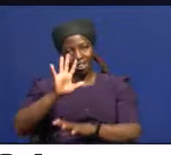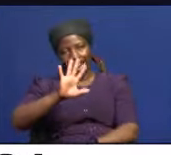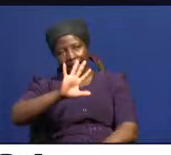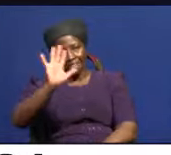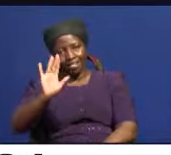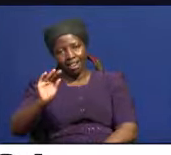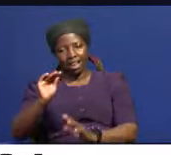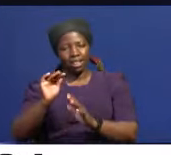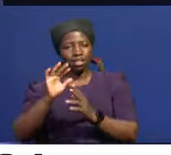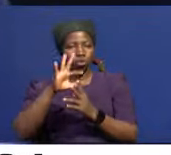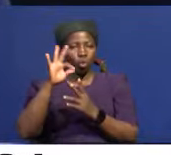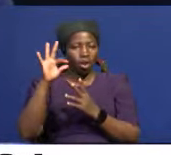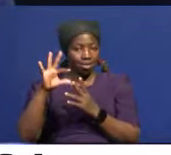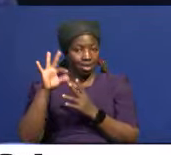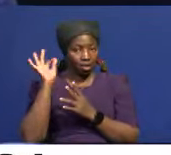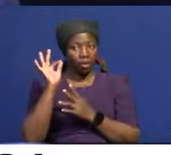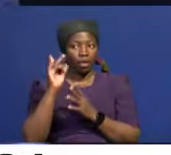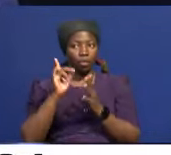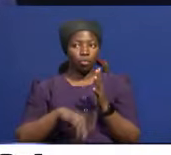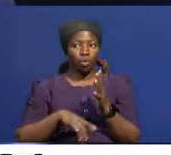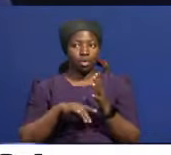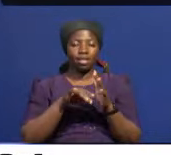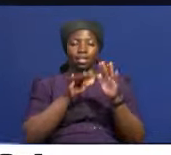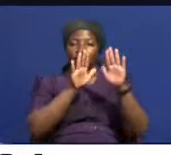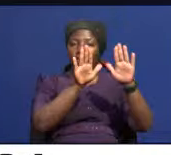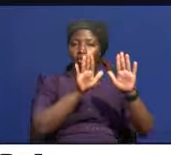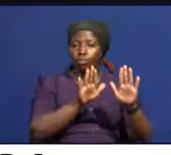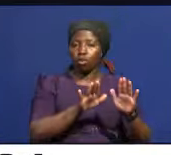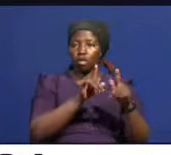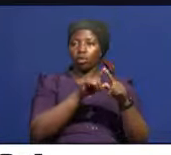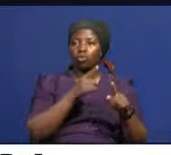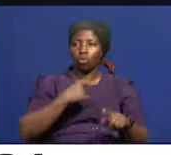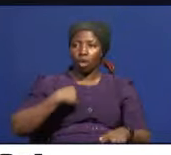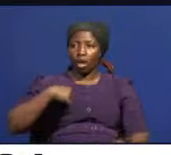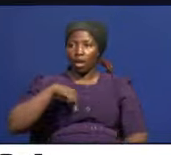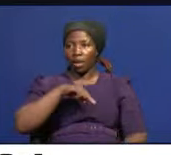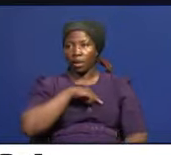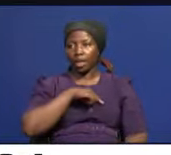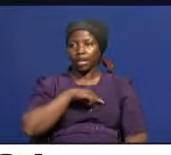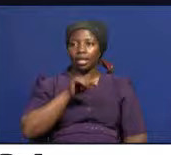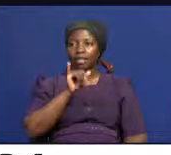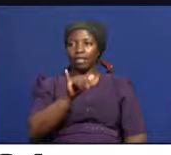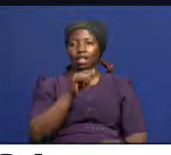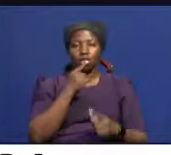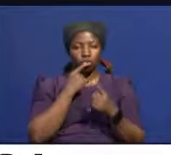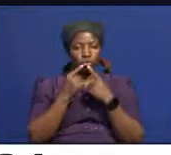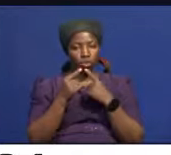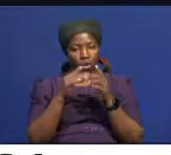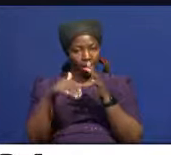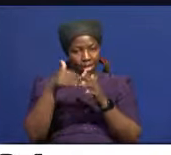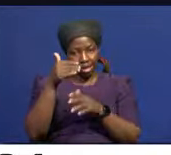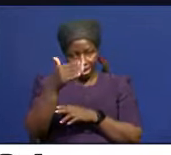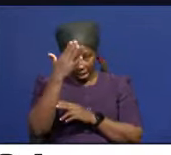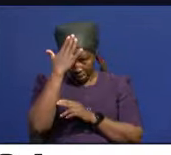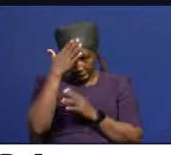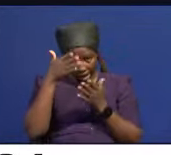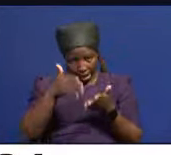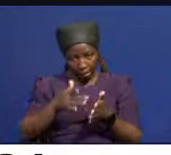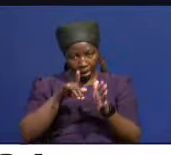priorities, what makes sense to us. And that conversation next Monday here in